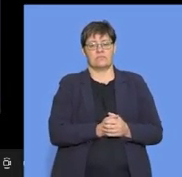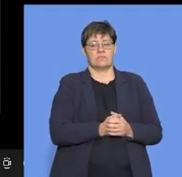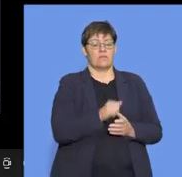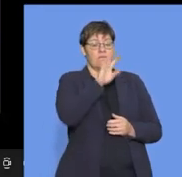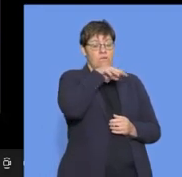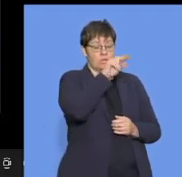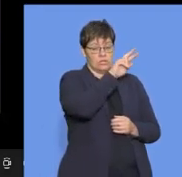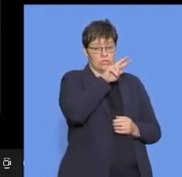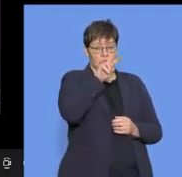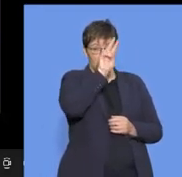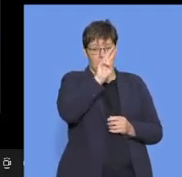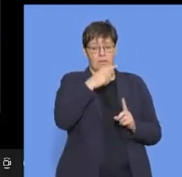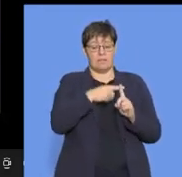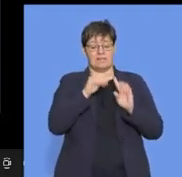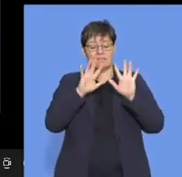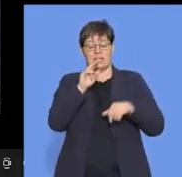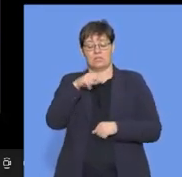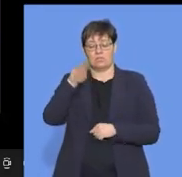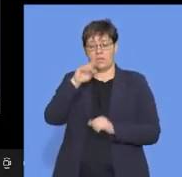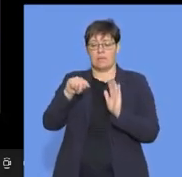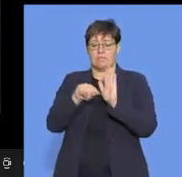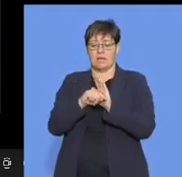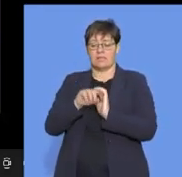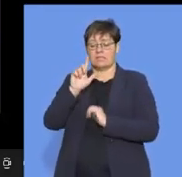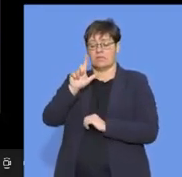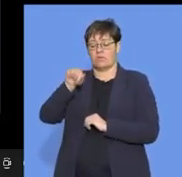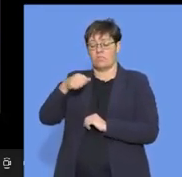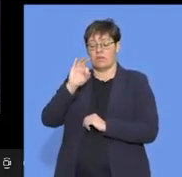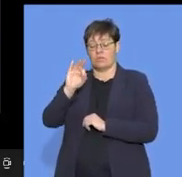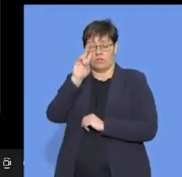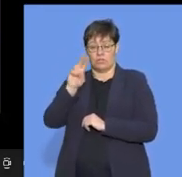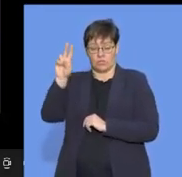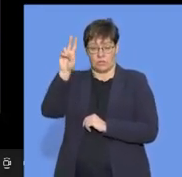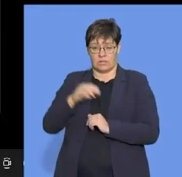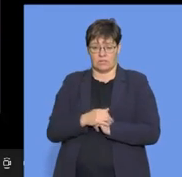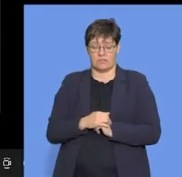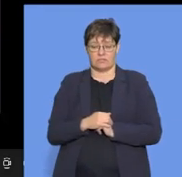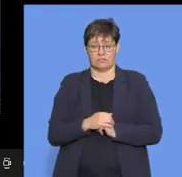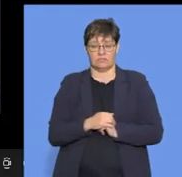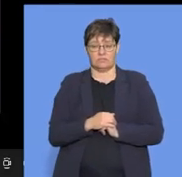Okay, so it's 14 squared plus 10 squared